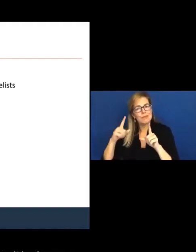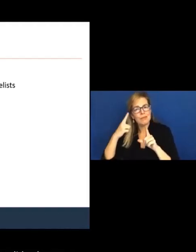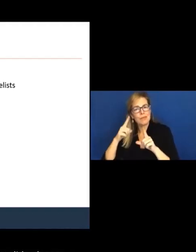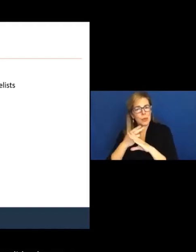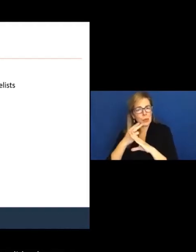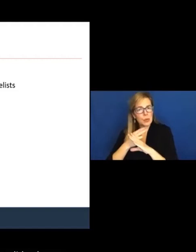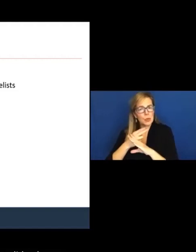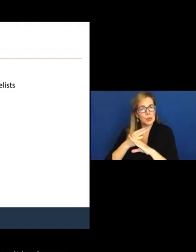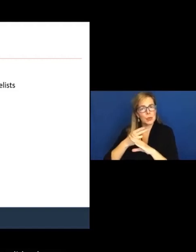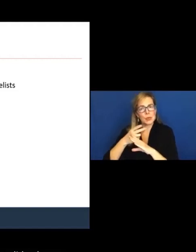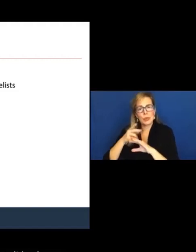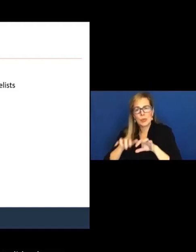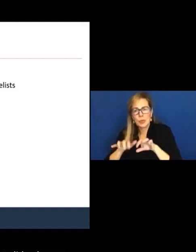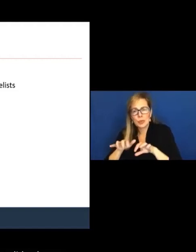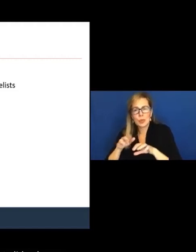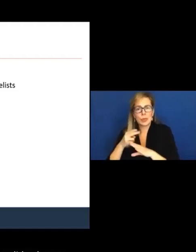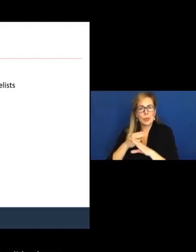meeting.